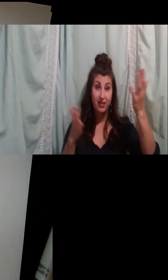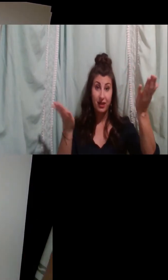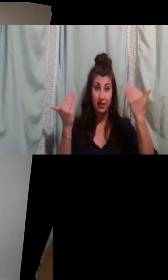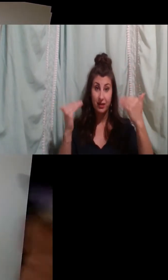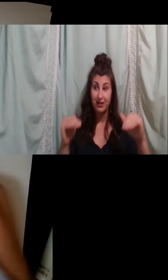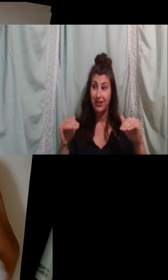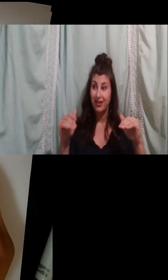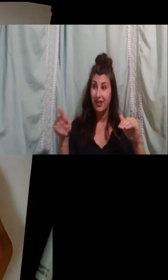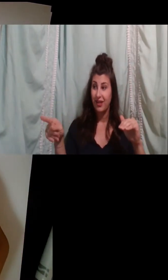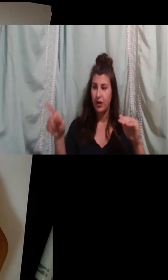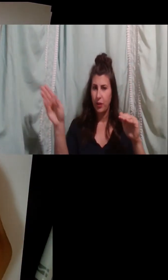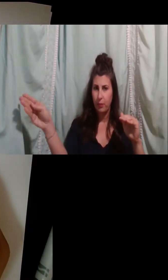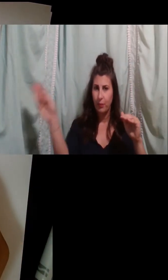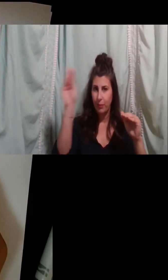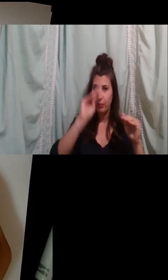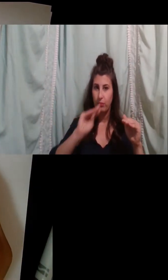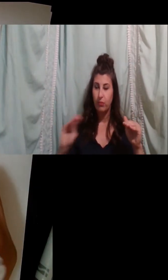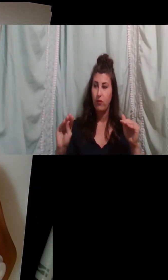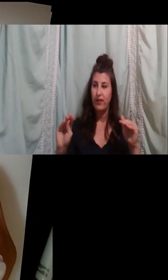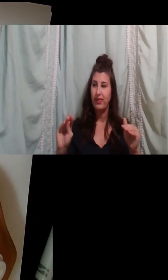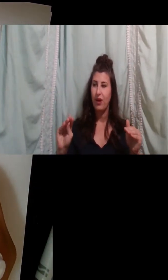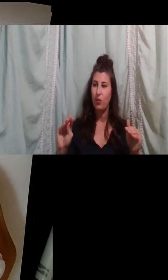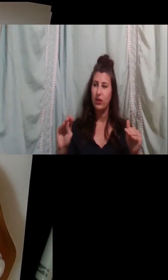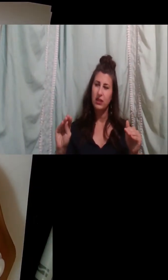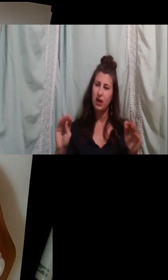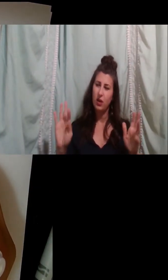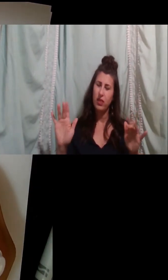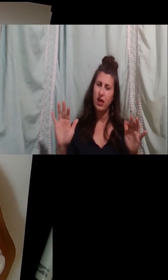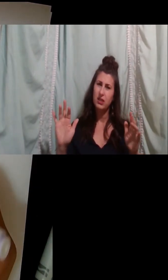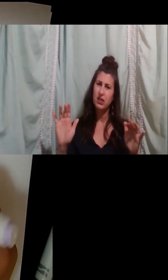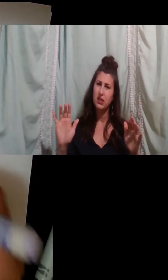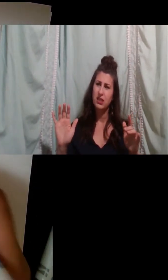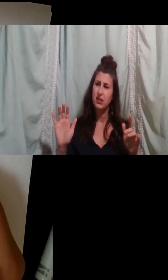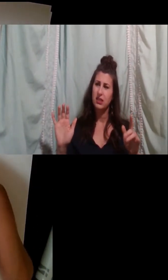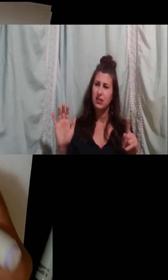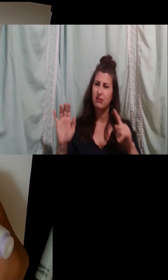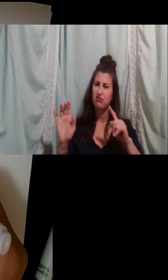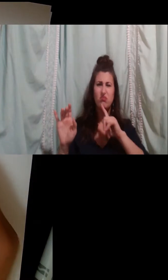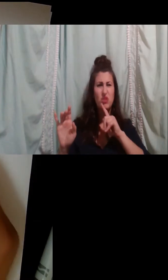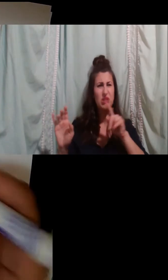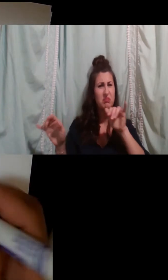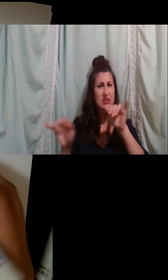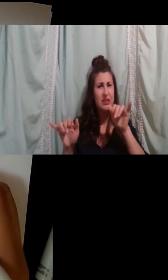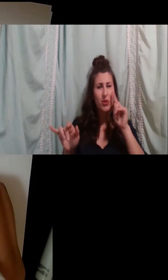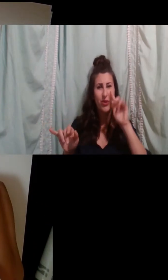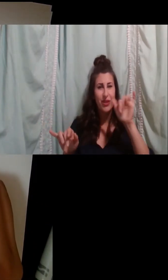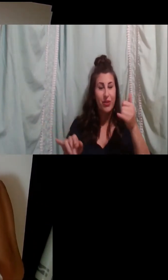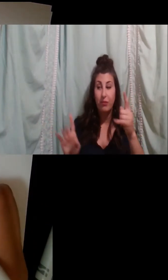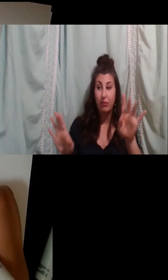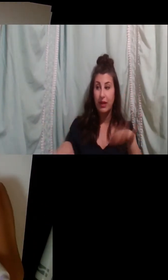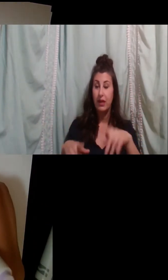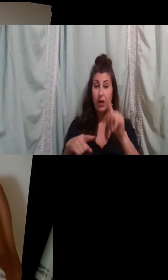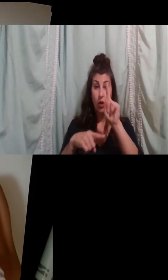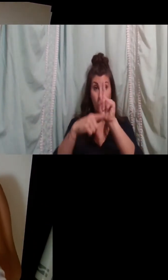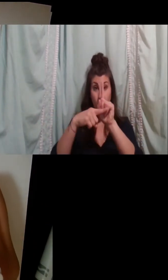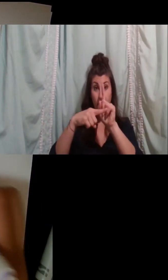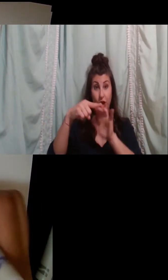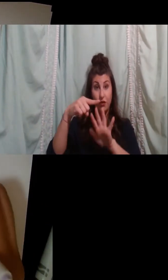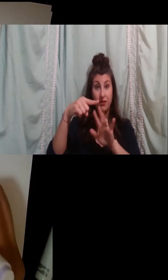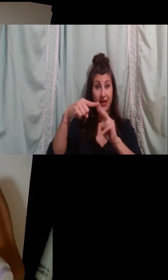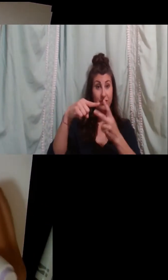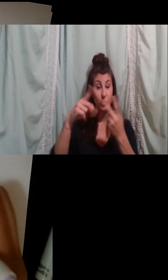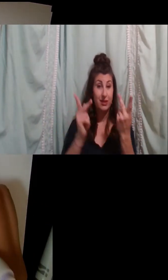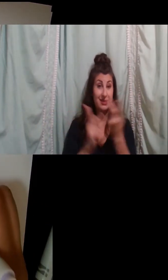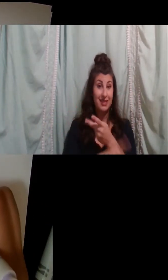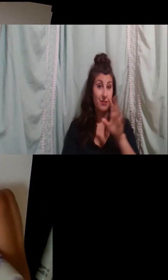5th. Here, bringing this one down, this is very similar to that one, but it would be